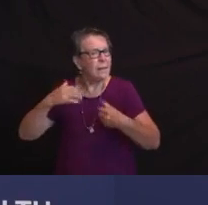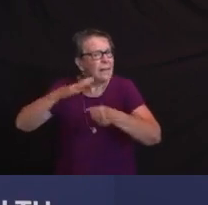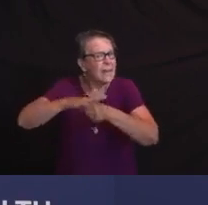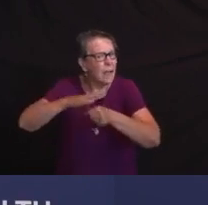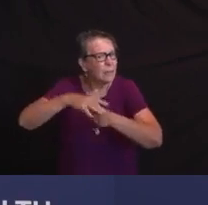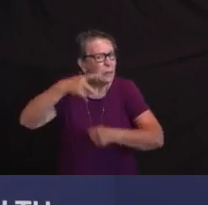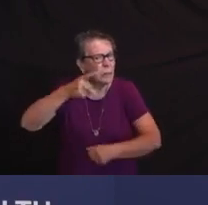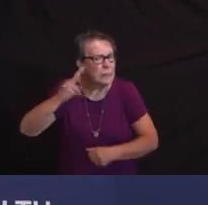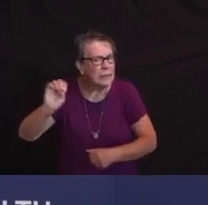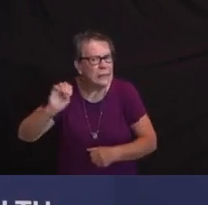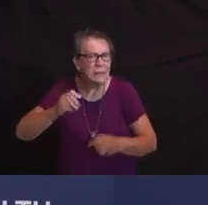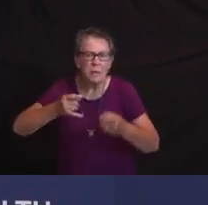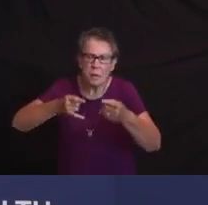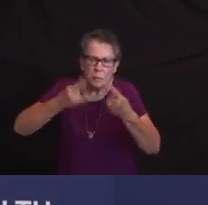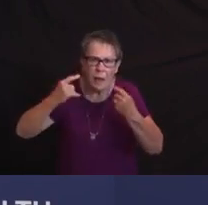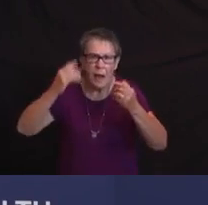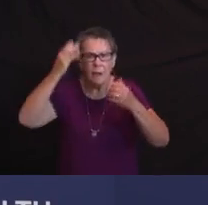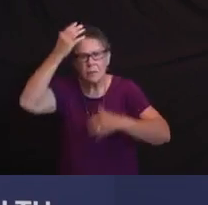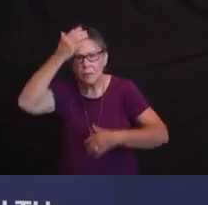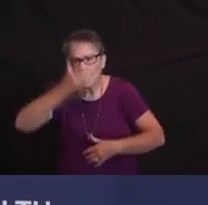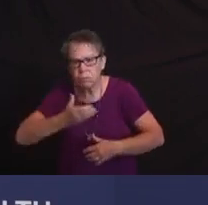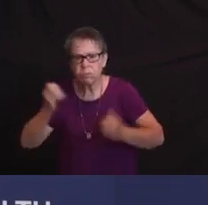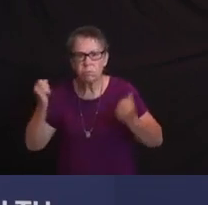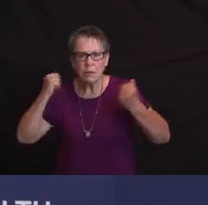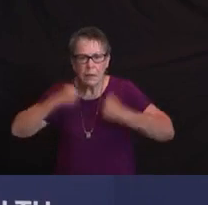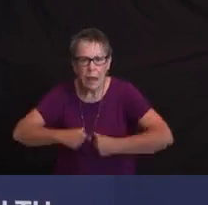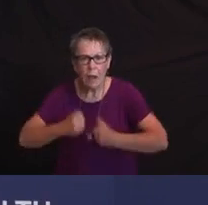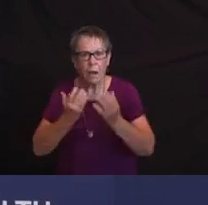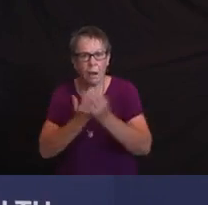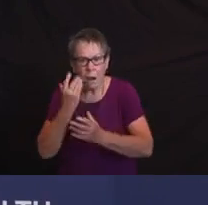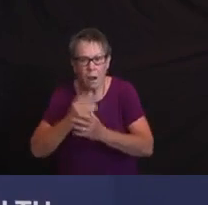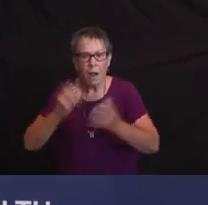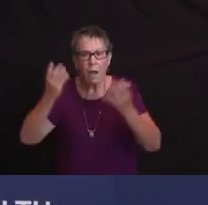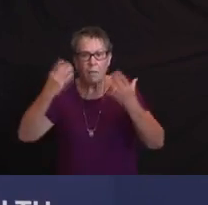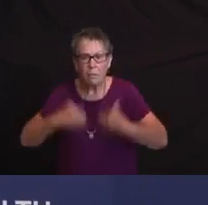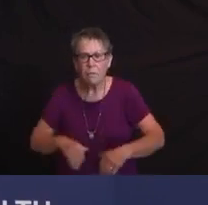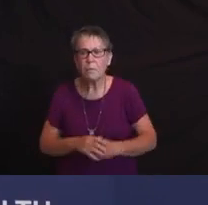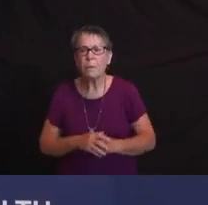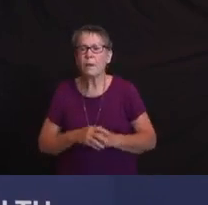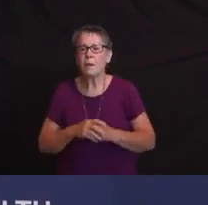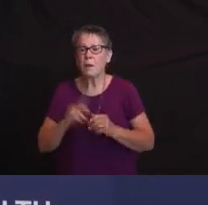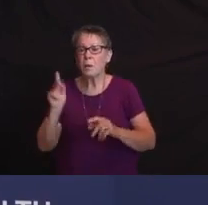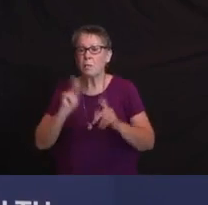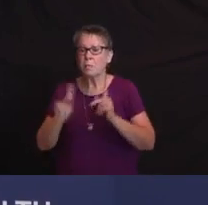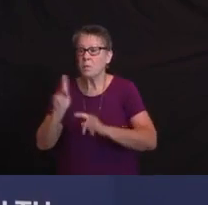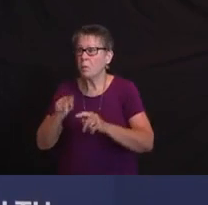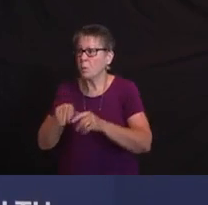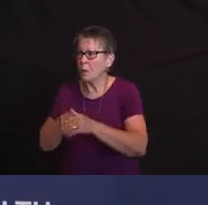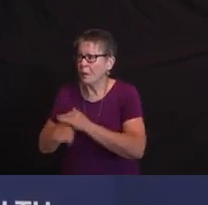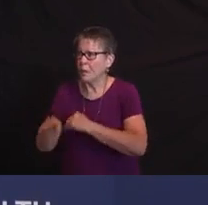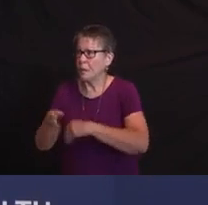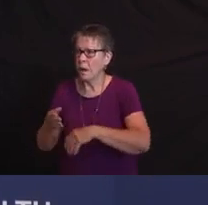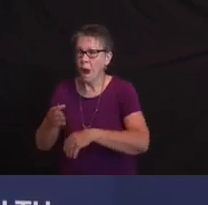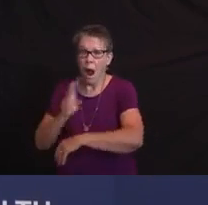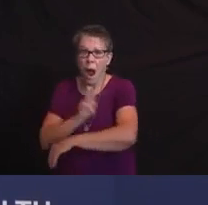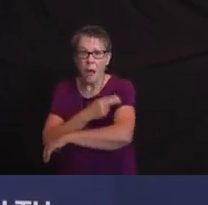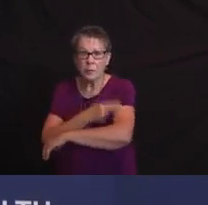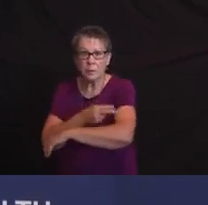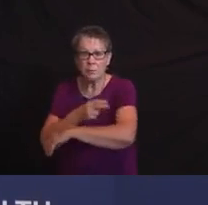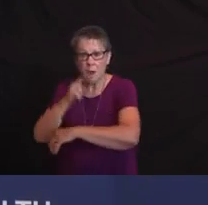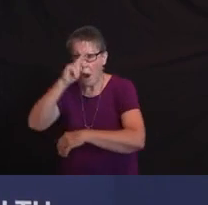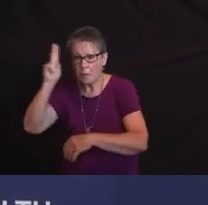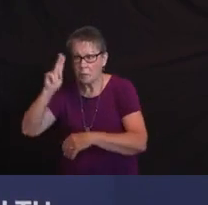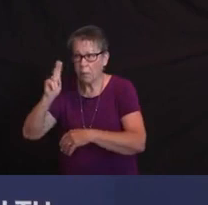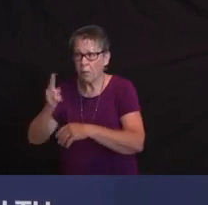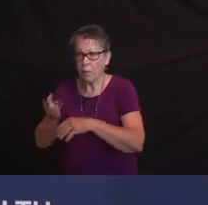time of both cases and hospitalizations increase exponentially. The most I can say is we do